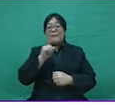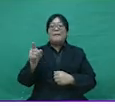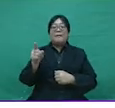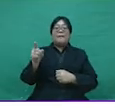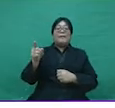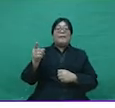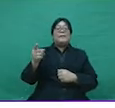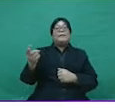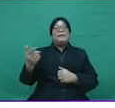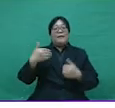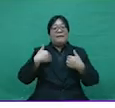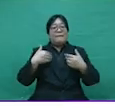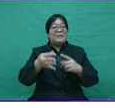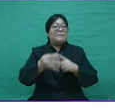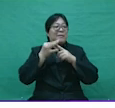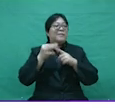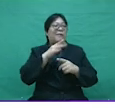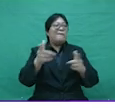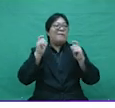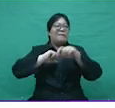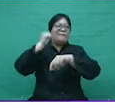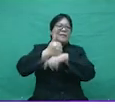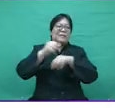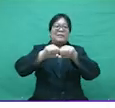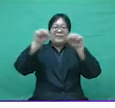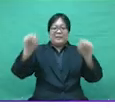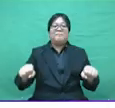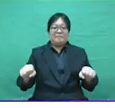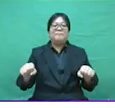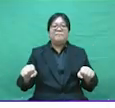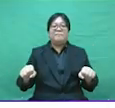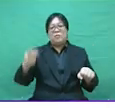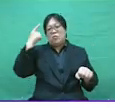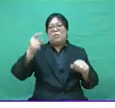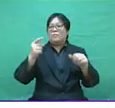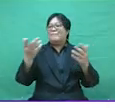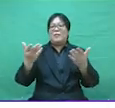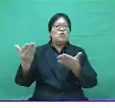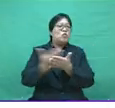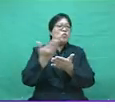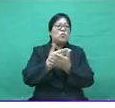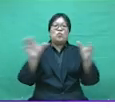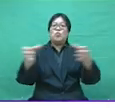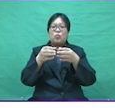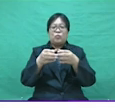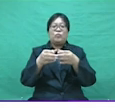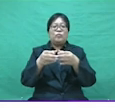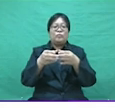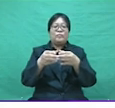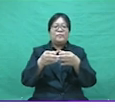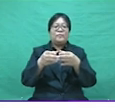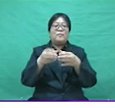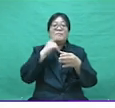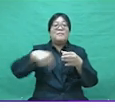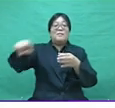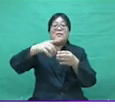there was a special and quickly set up system for newly covered groups, if that